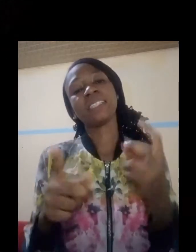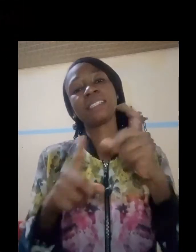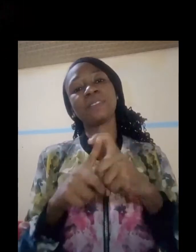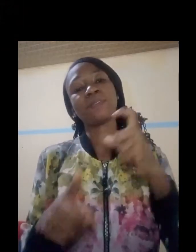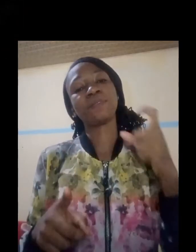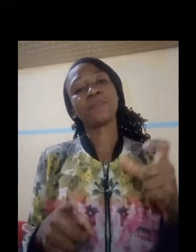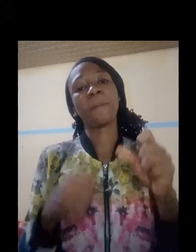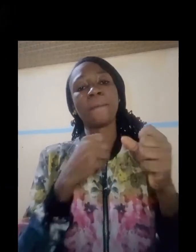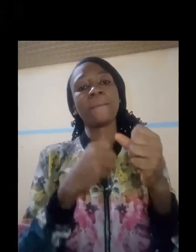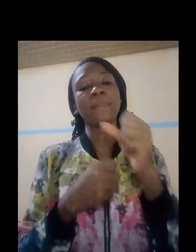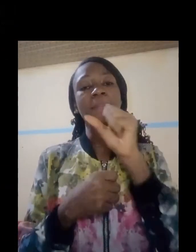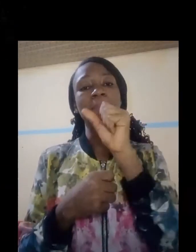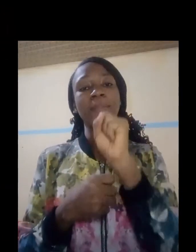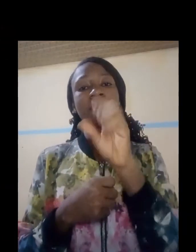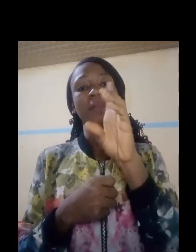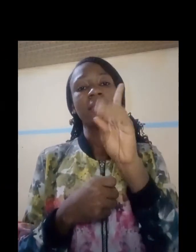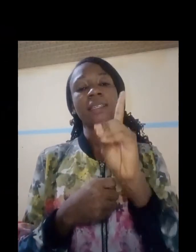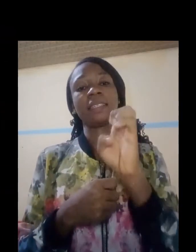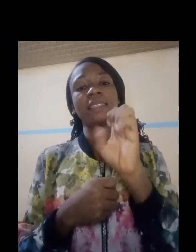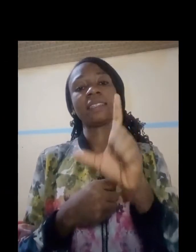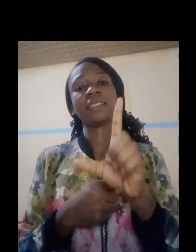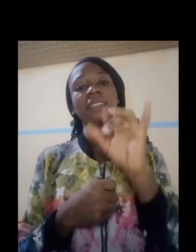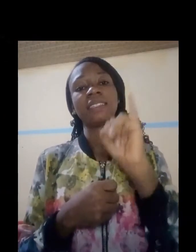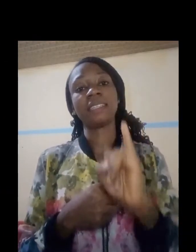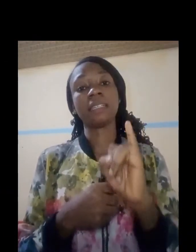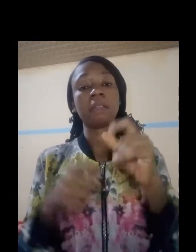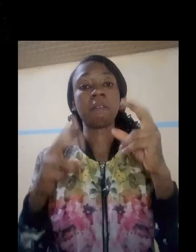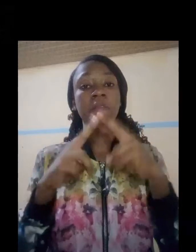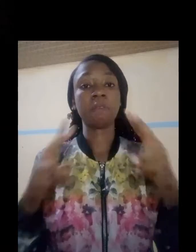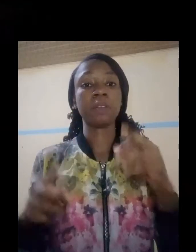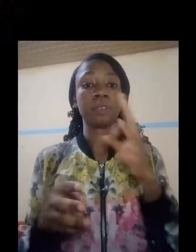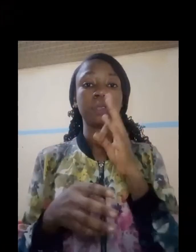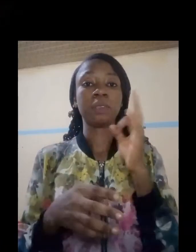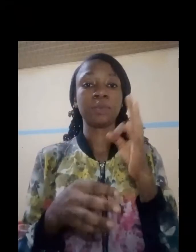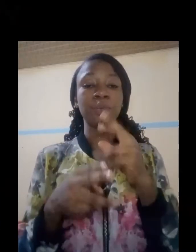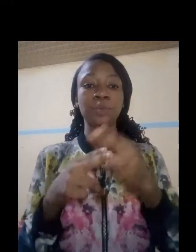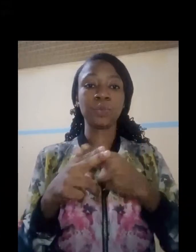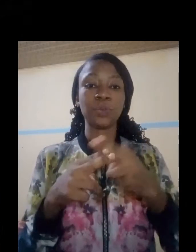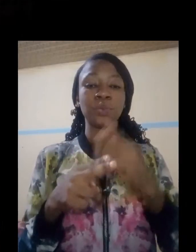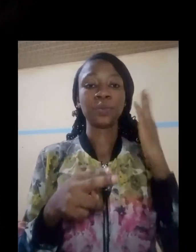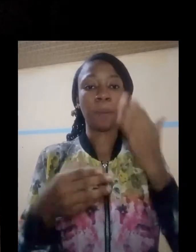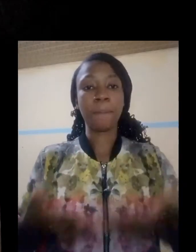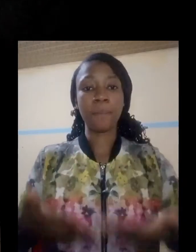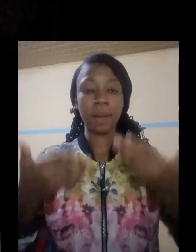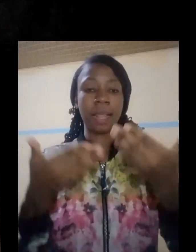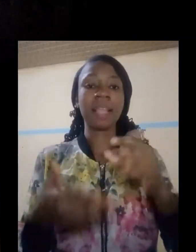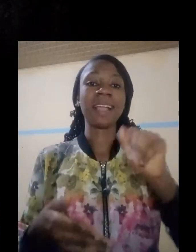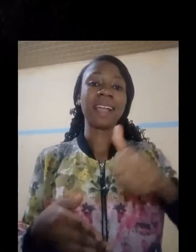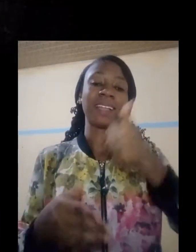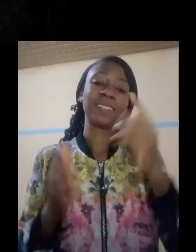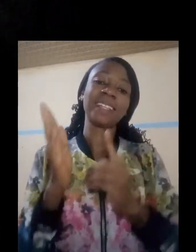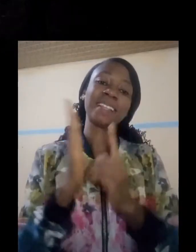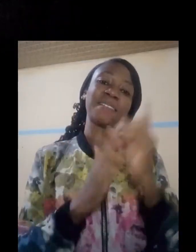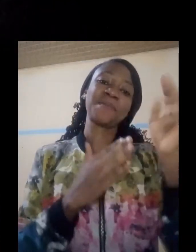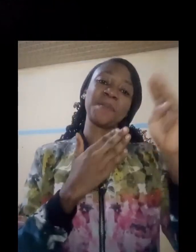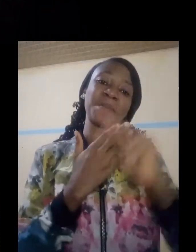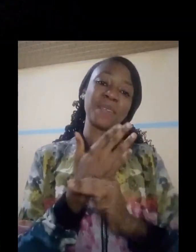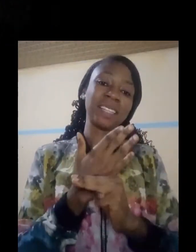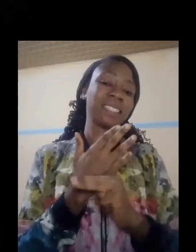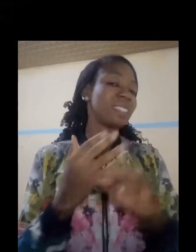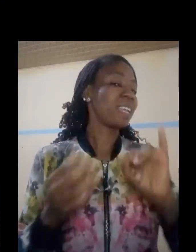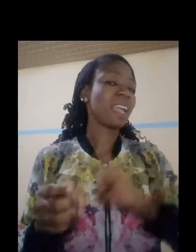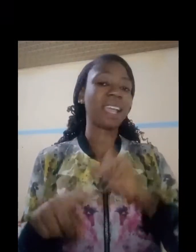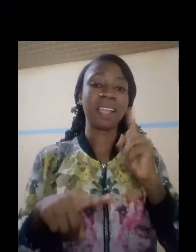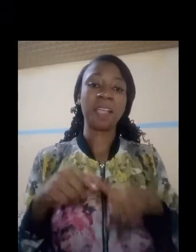Save the Deaf and Endangered Languages Initiative. Very soon, I'm going to be bringing you another development here, which I can't